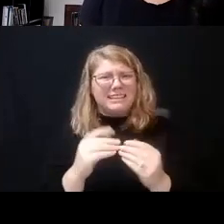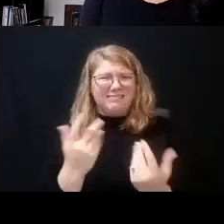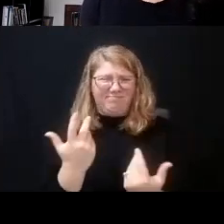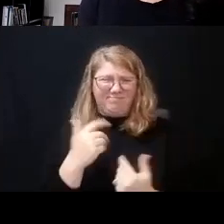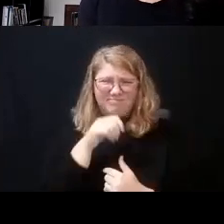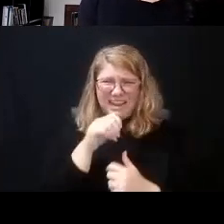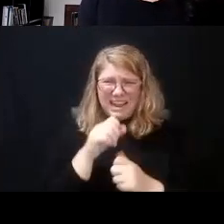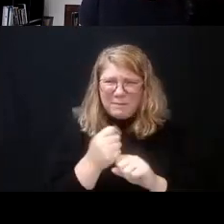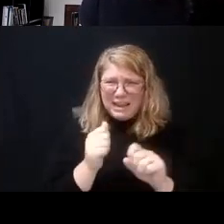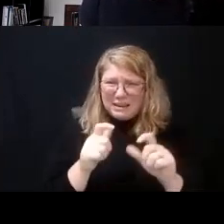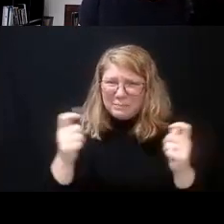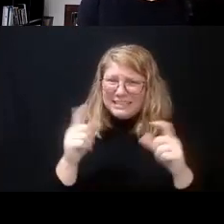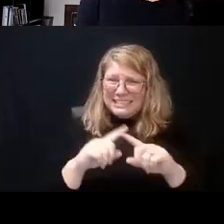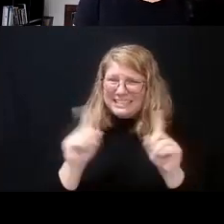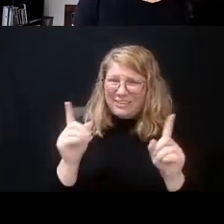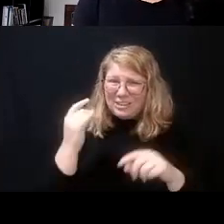if the organization valued,